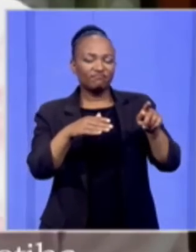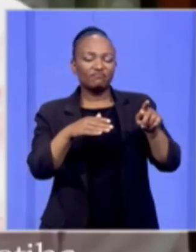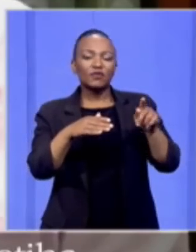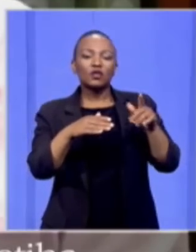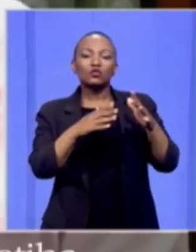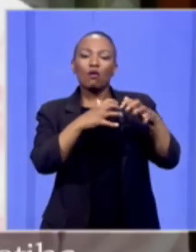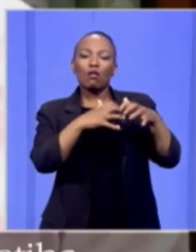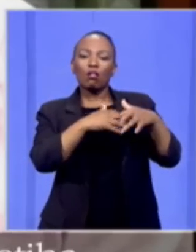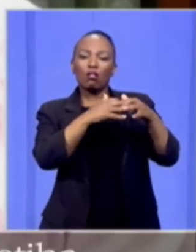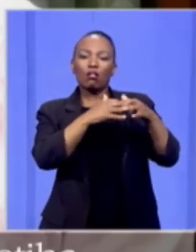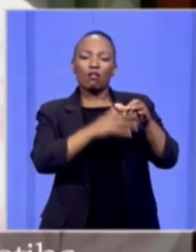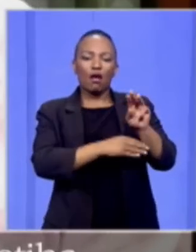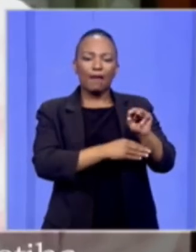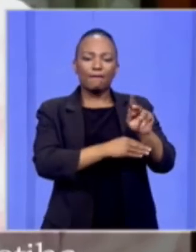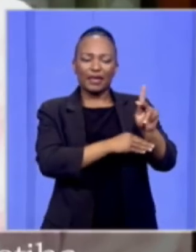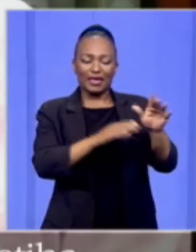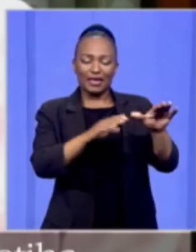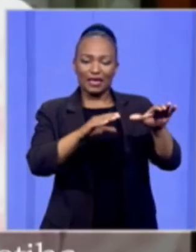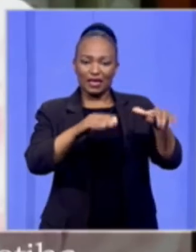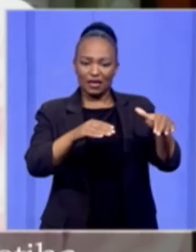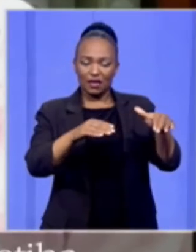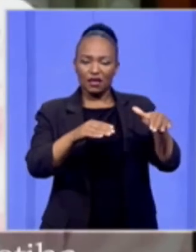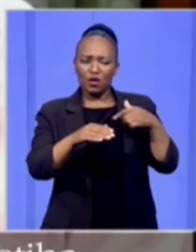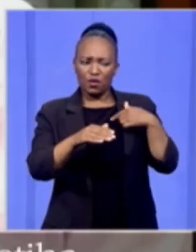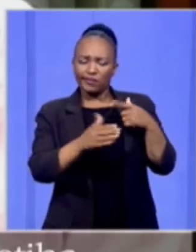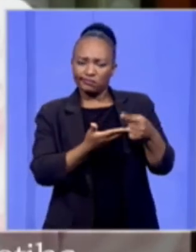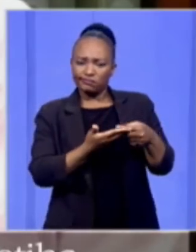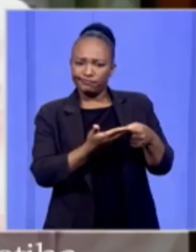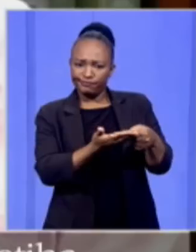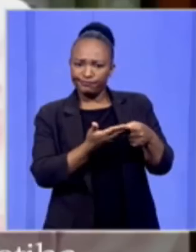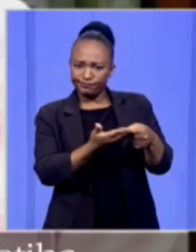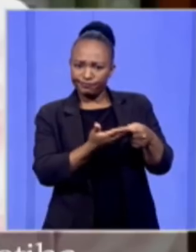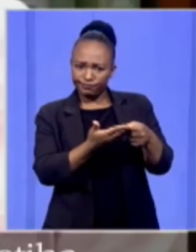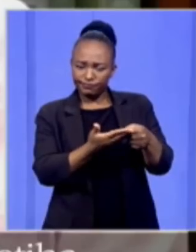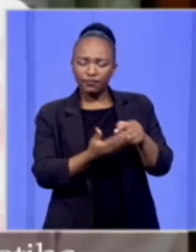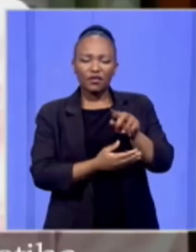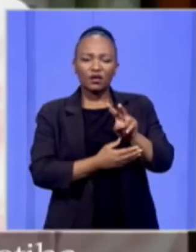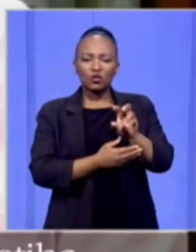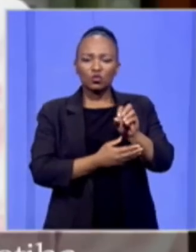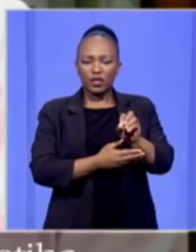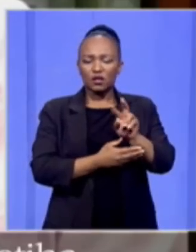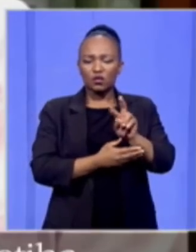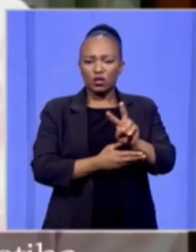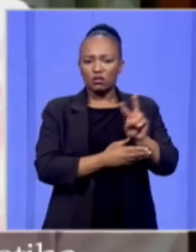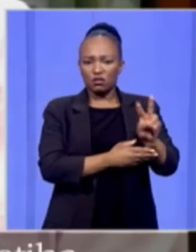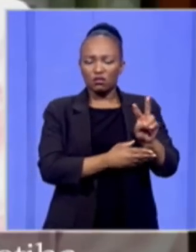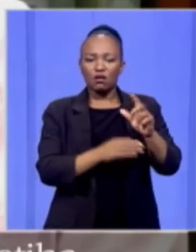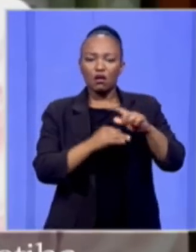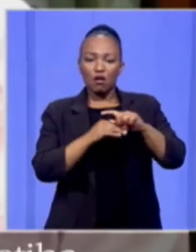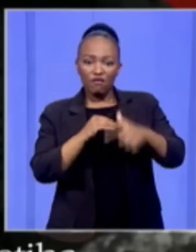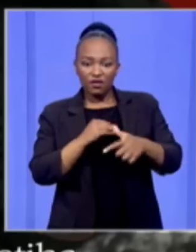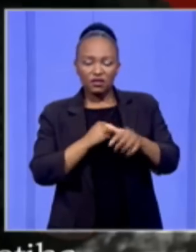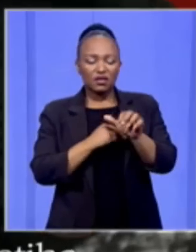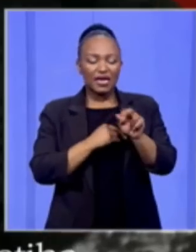formation of MK, because we had discussed after the 2022 conference of the